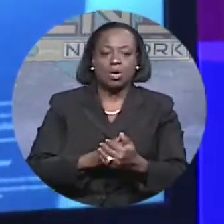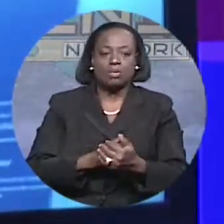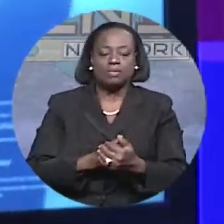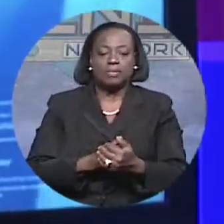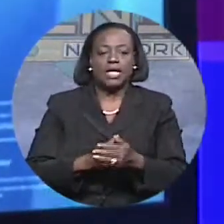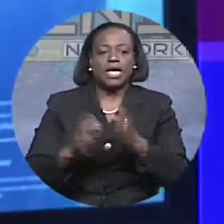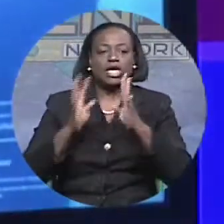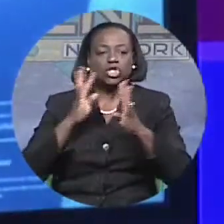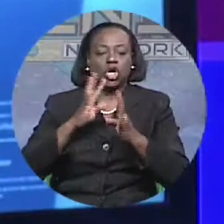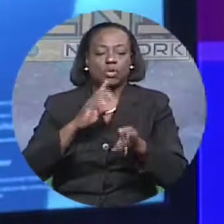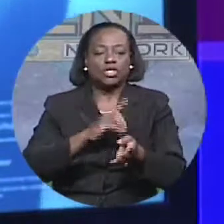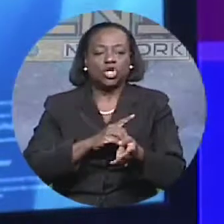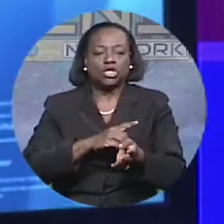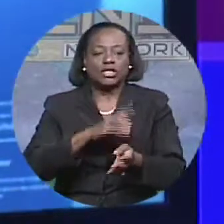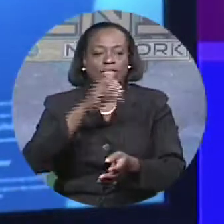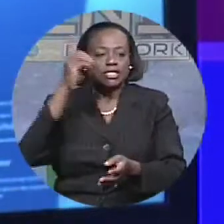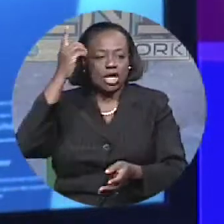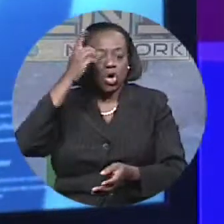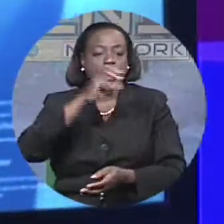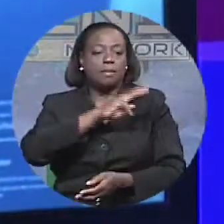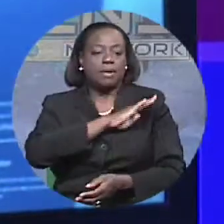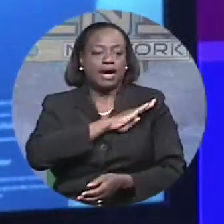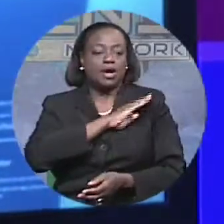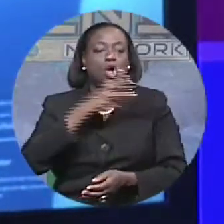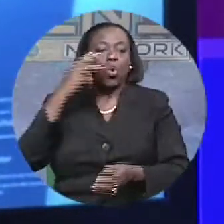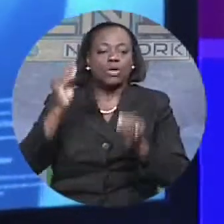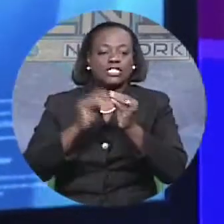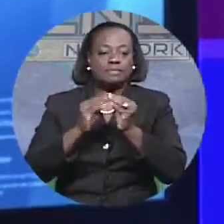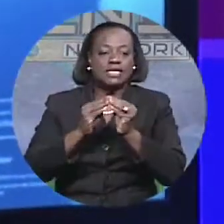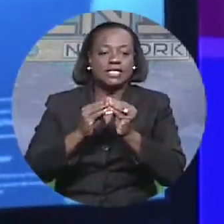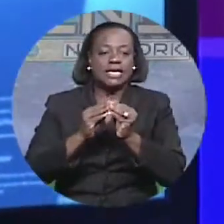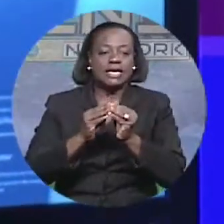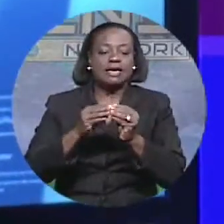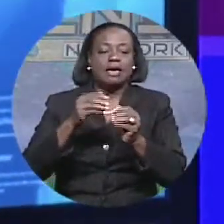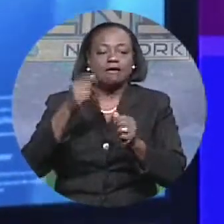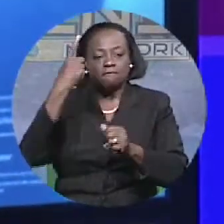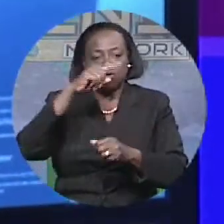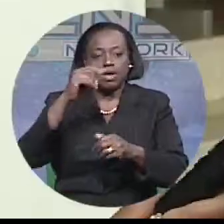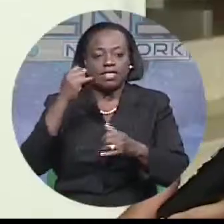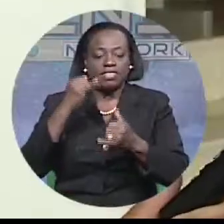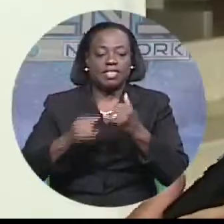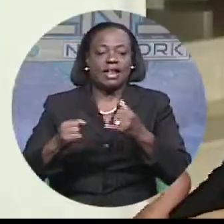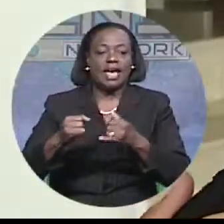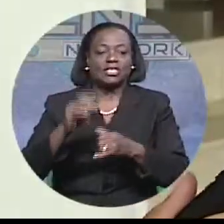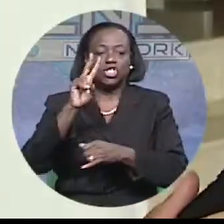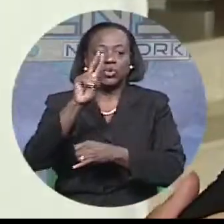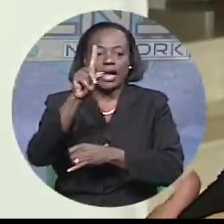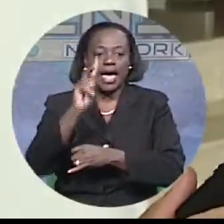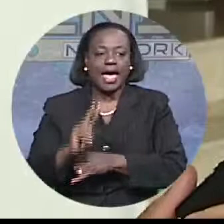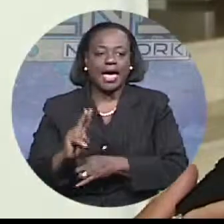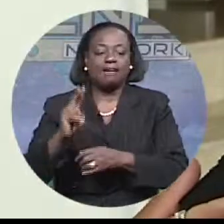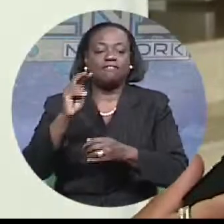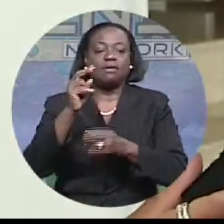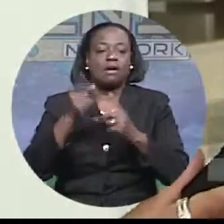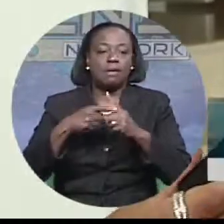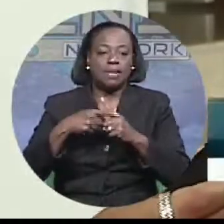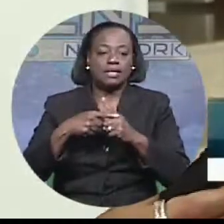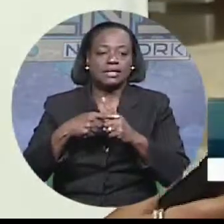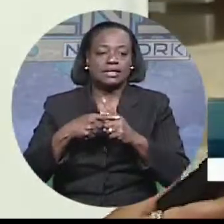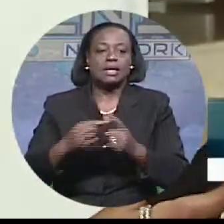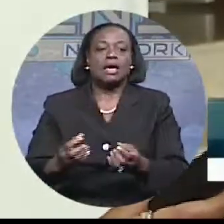Dr. Delon Brennan has been meeting regularly for the last 2.5 months. A lot of the work was done